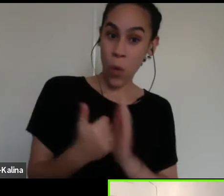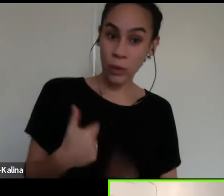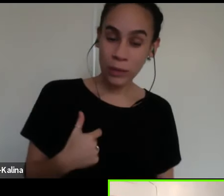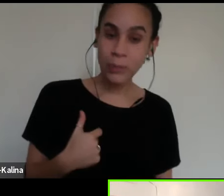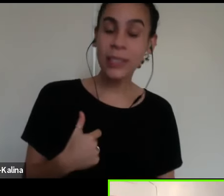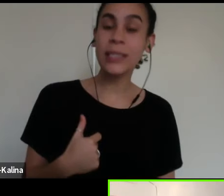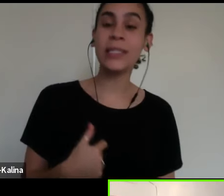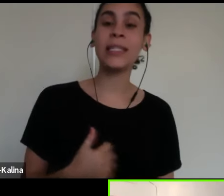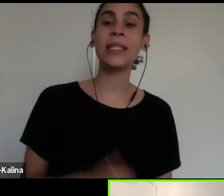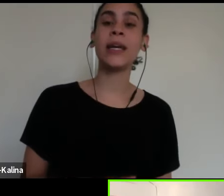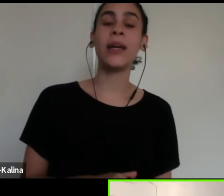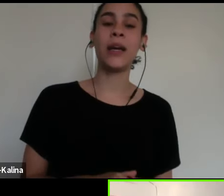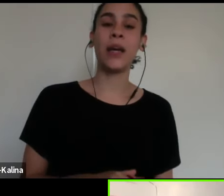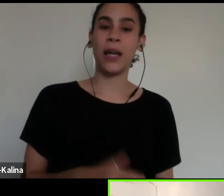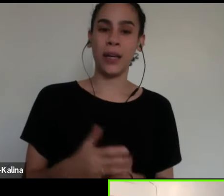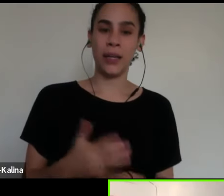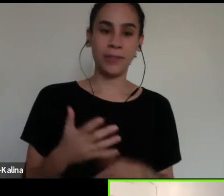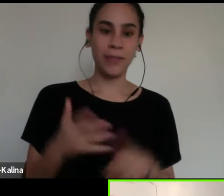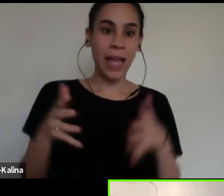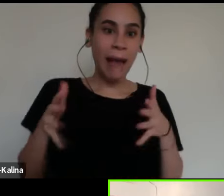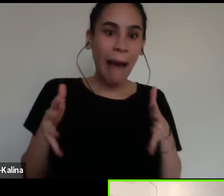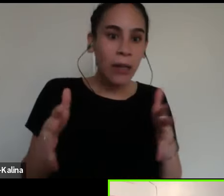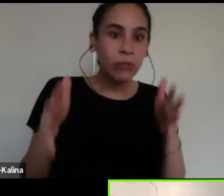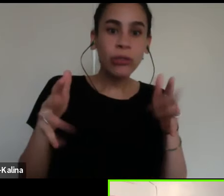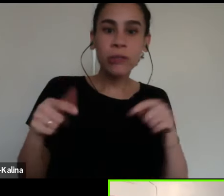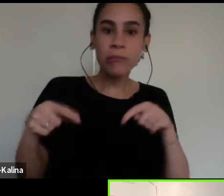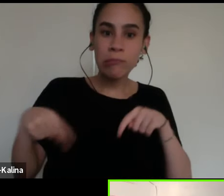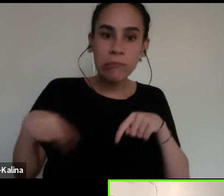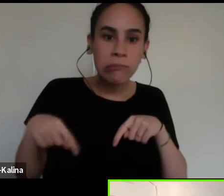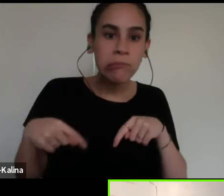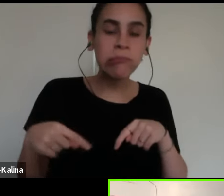deeply anxious and,